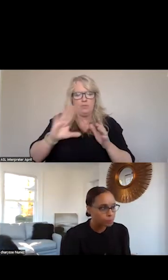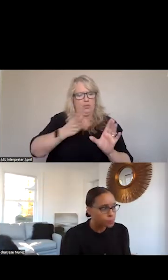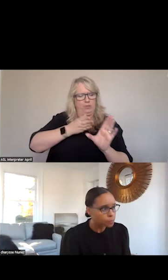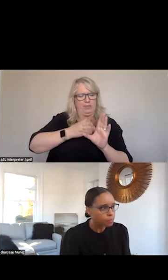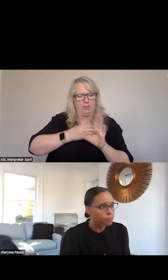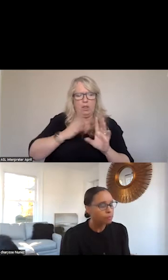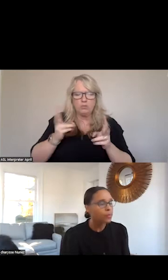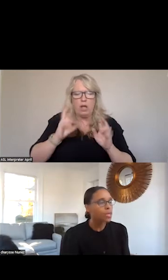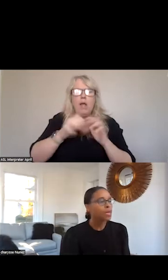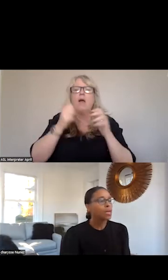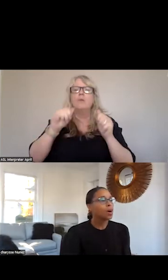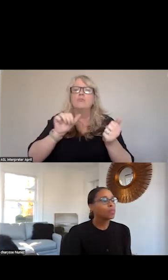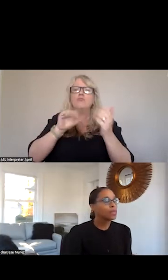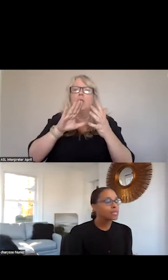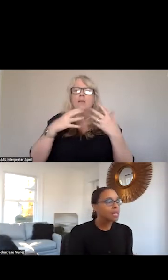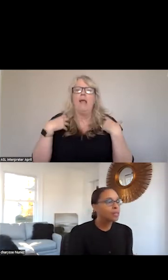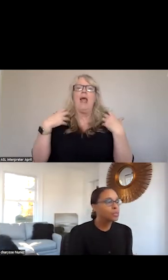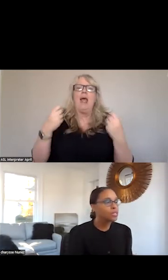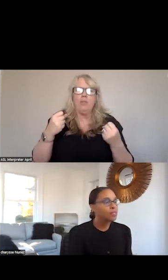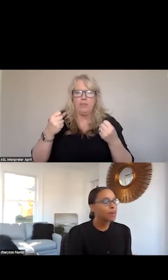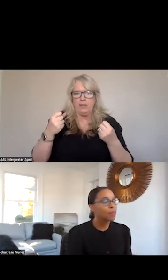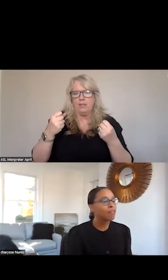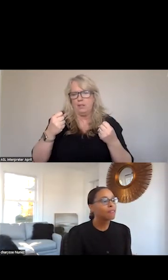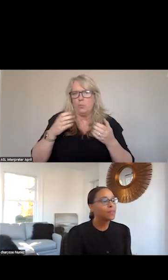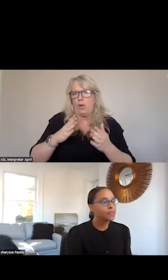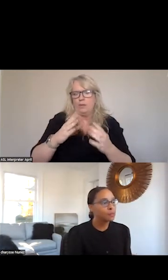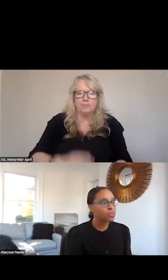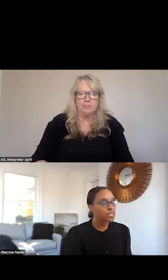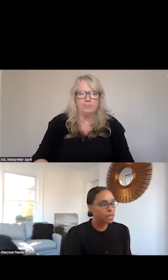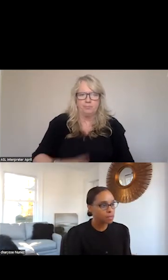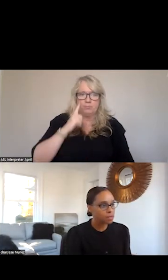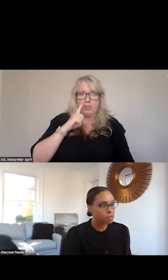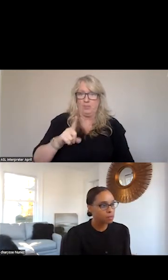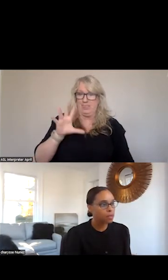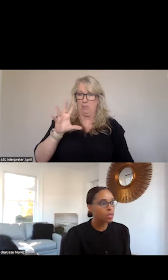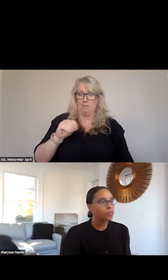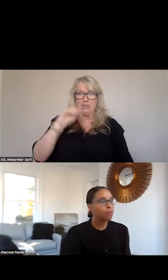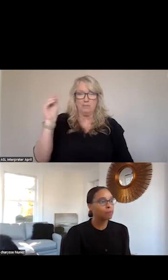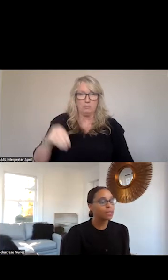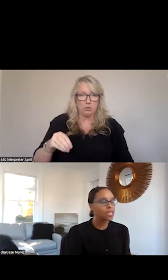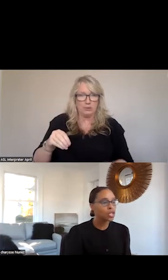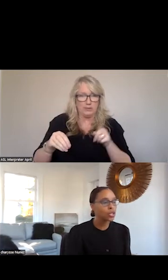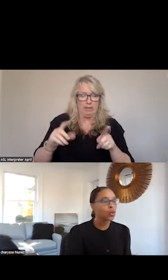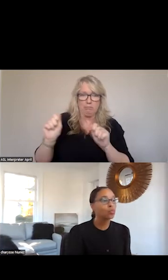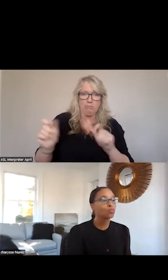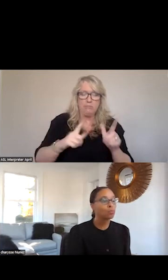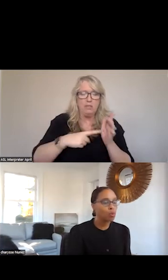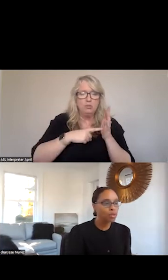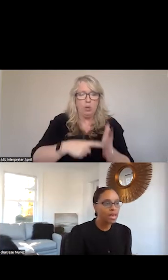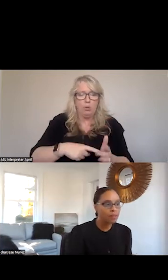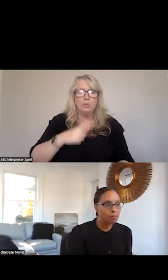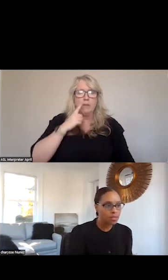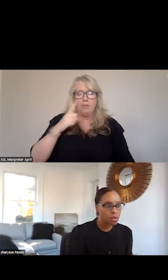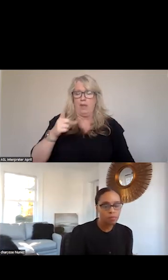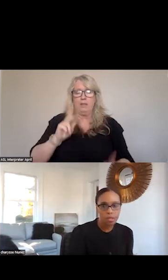way. On the next slide, we see that about 50% of the population